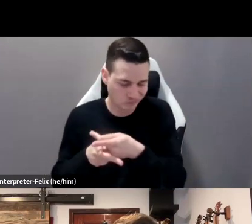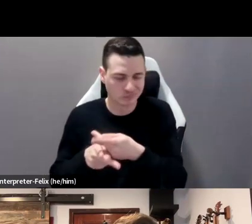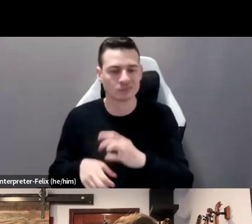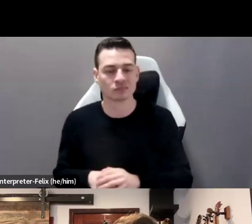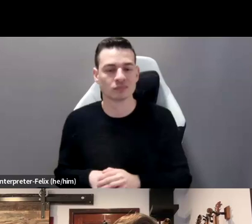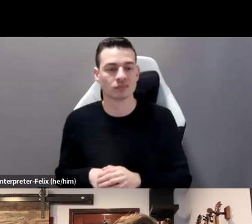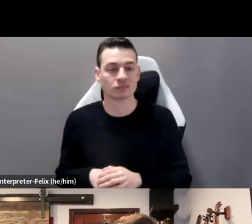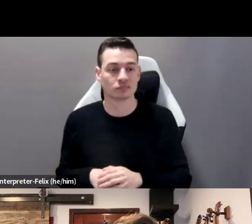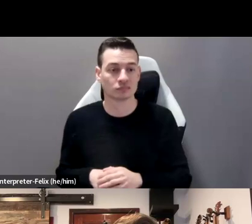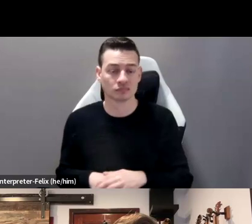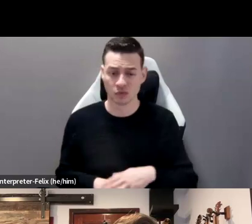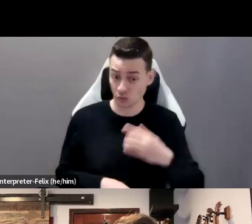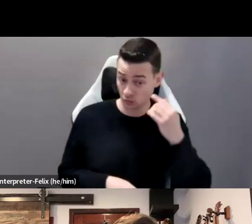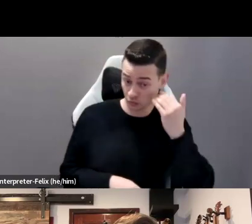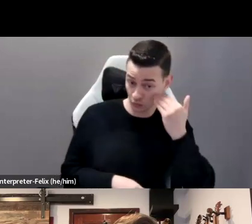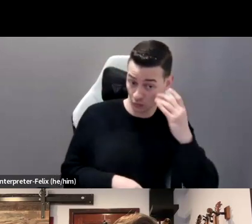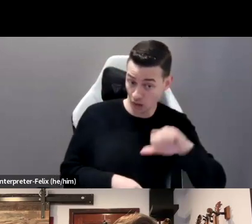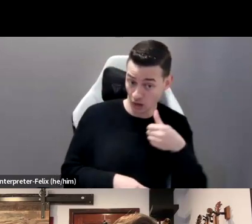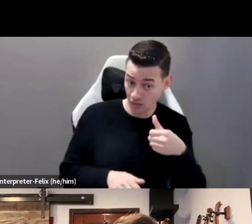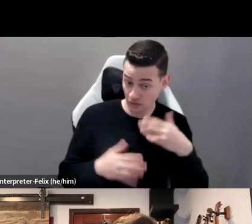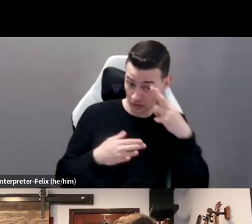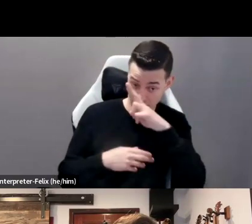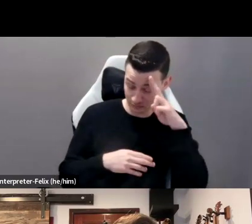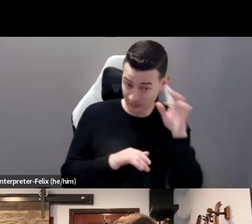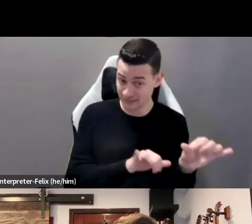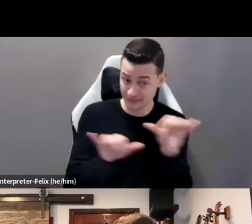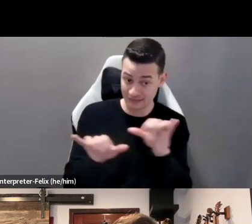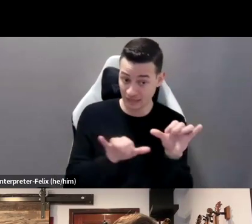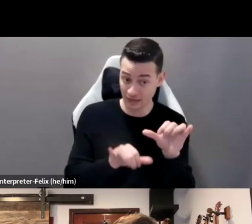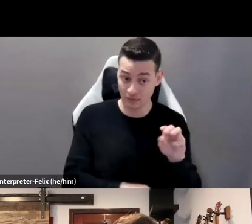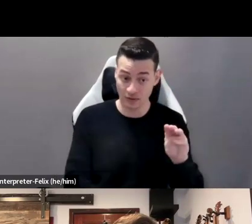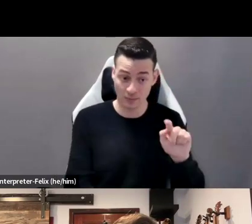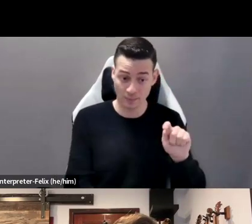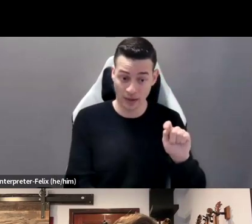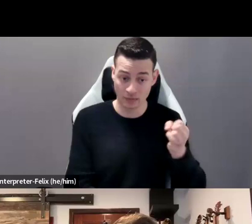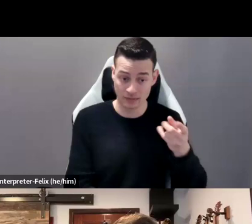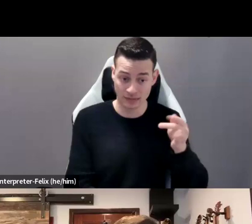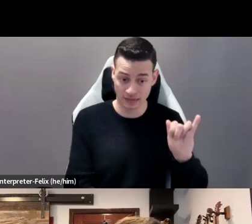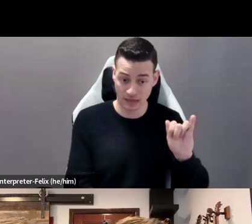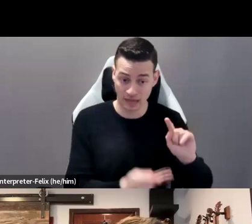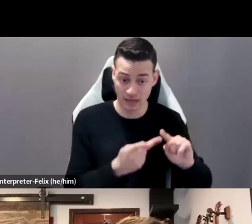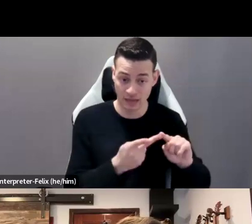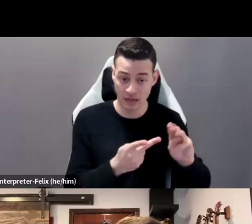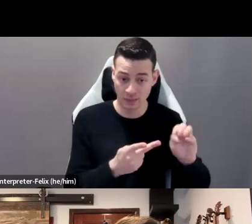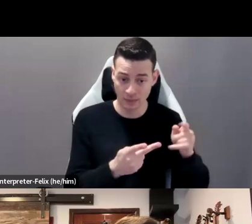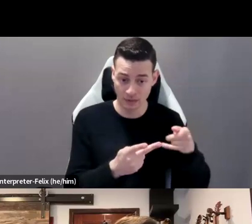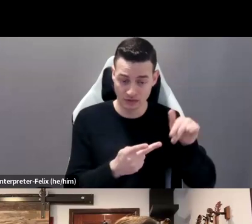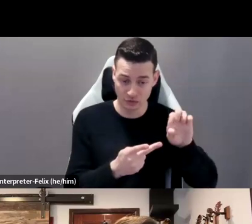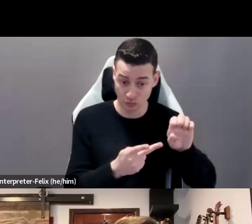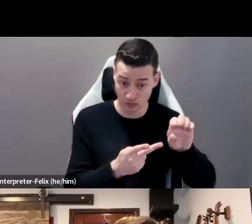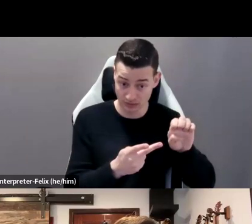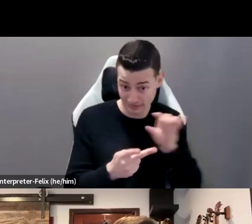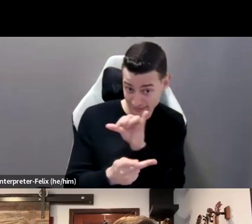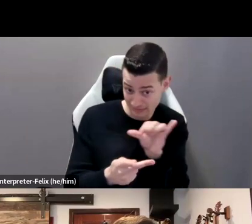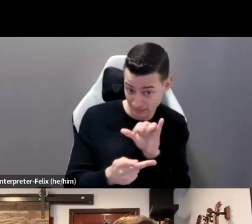other large systems like Montefiore or Mount Sinai? No, I don't have any idea,